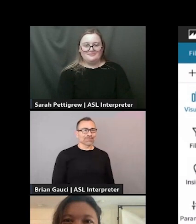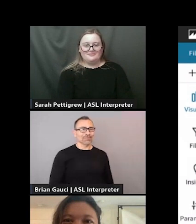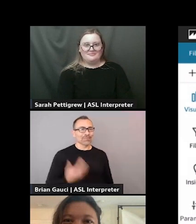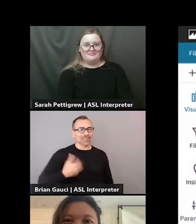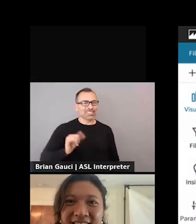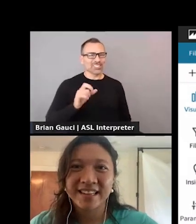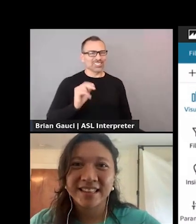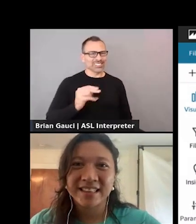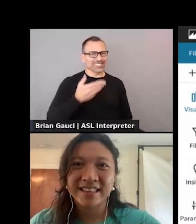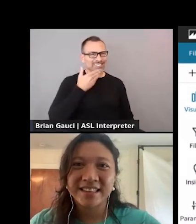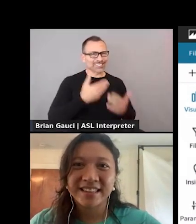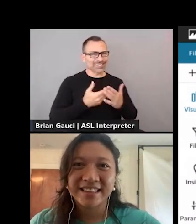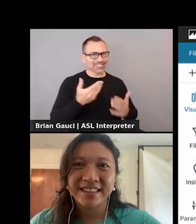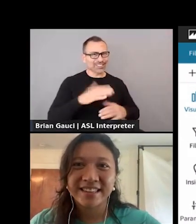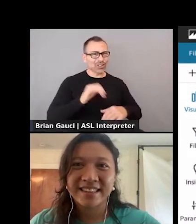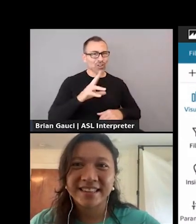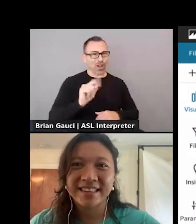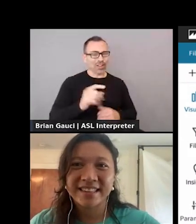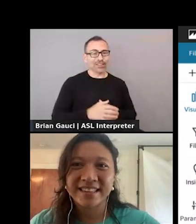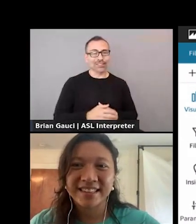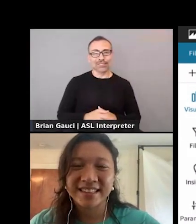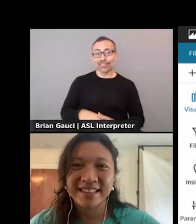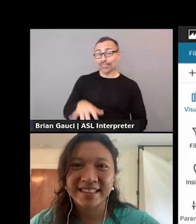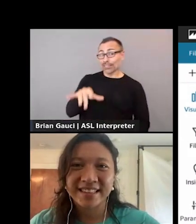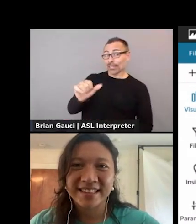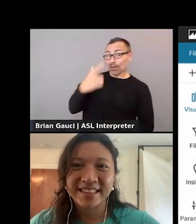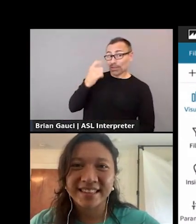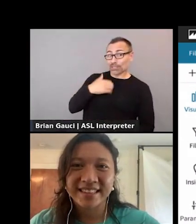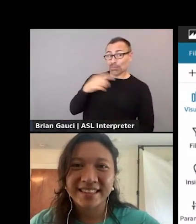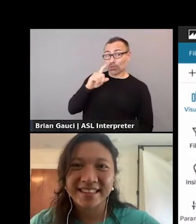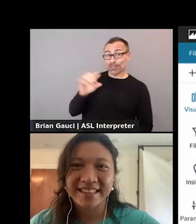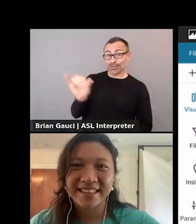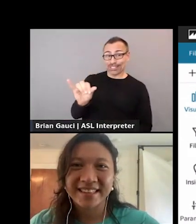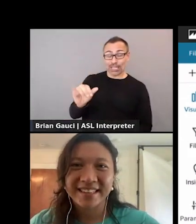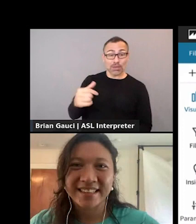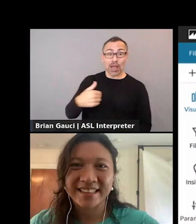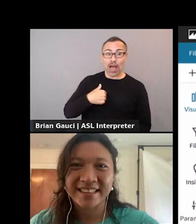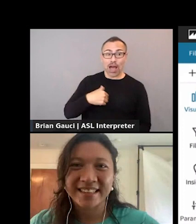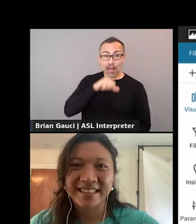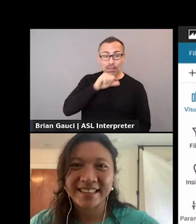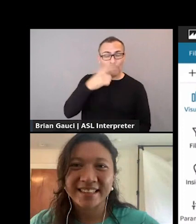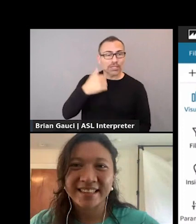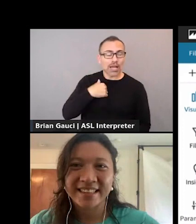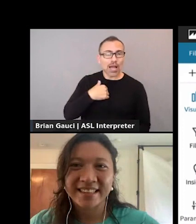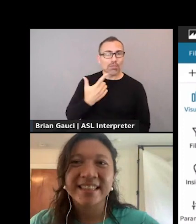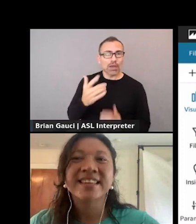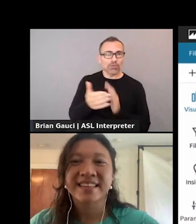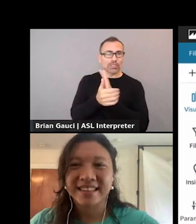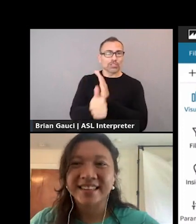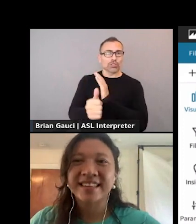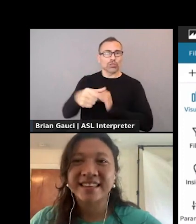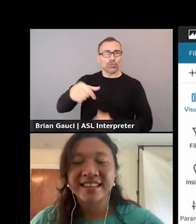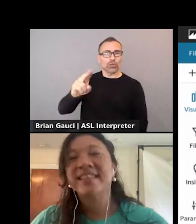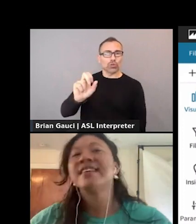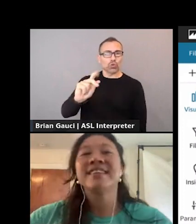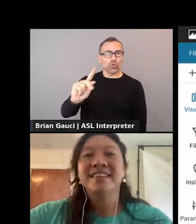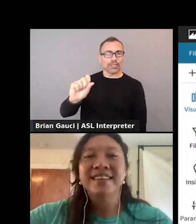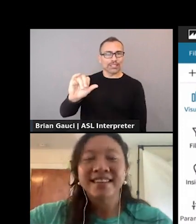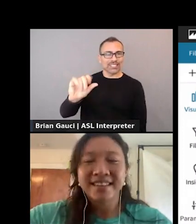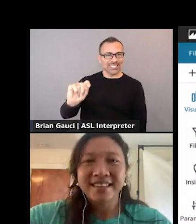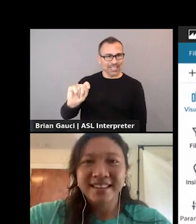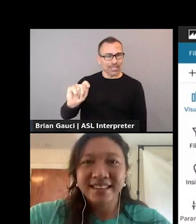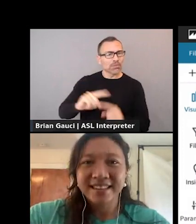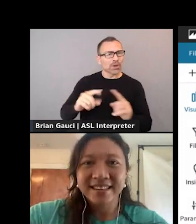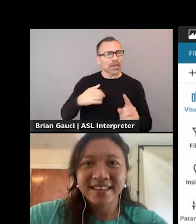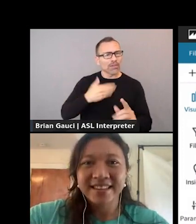this. And I love it because I am not that great at Quicksight, and I can have a good idea of what I want to see, and I can just